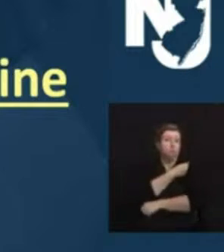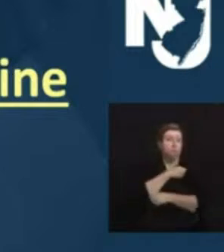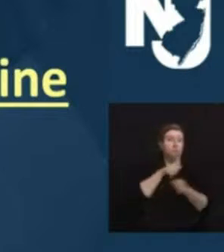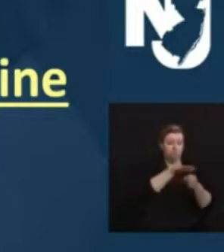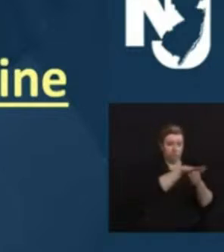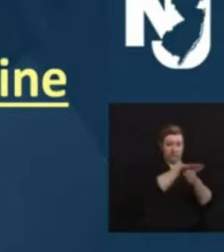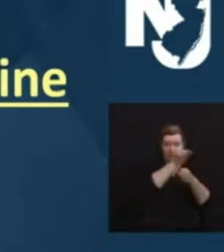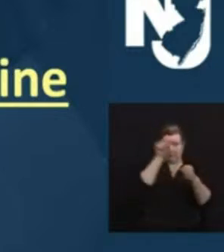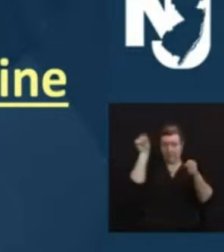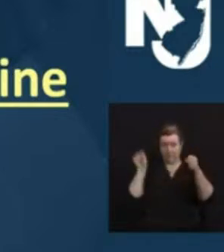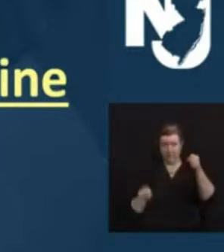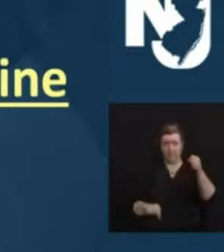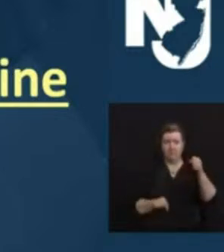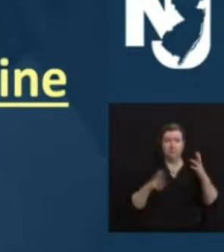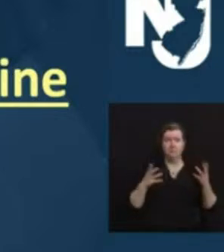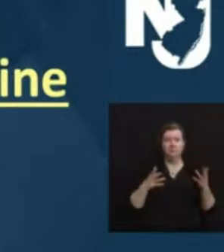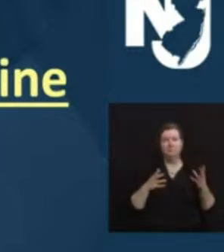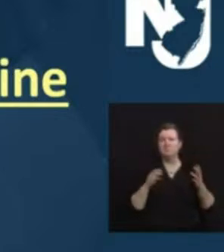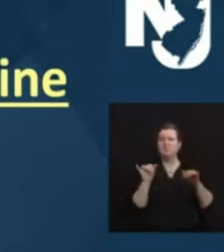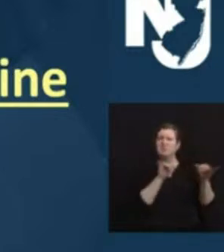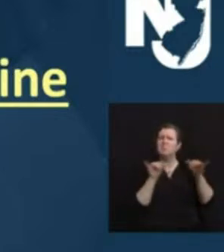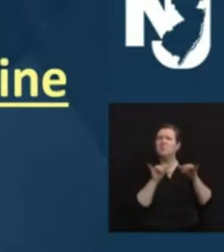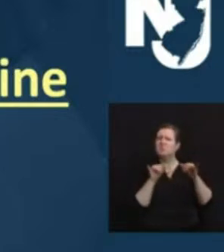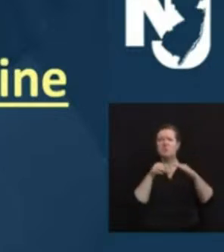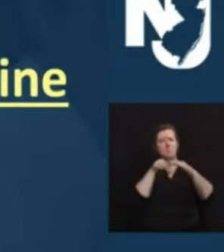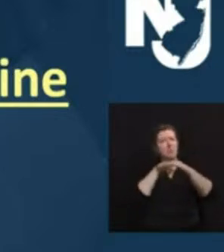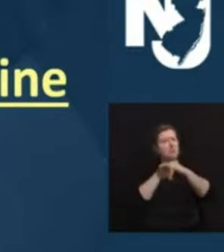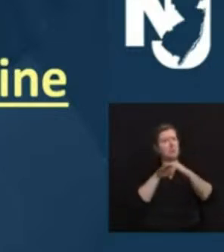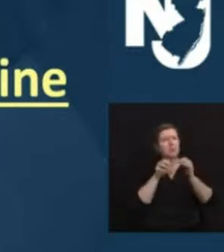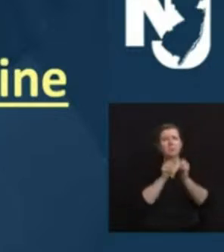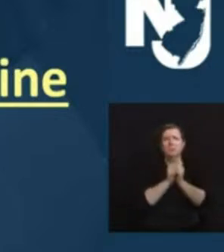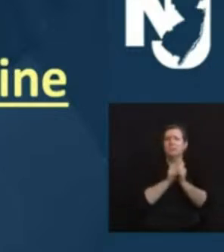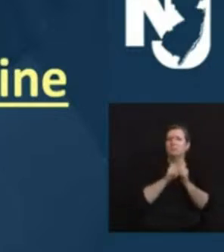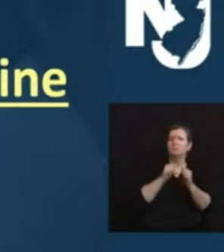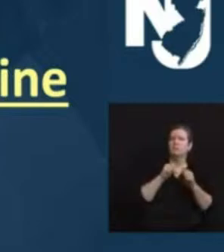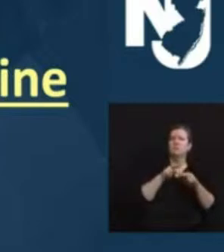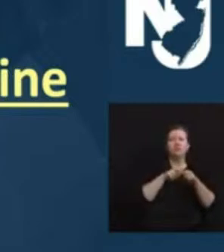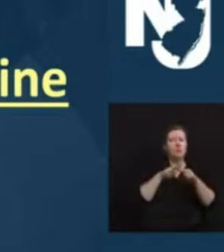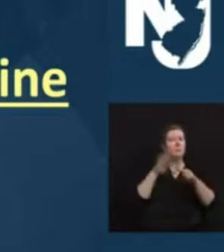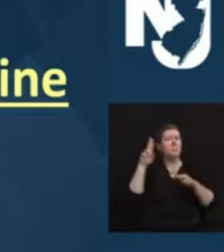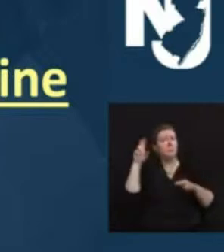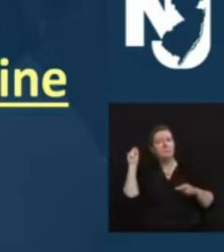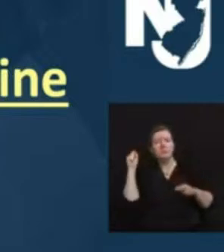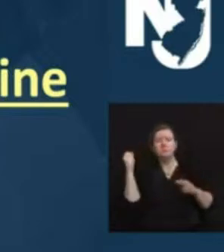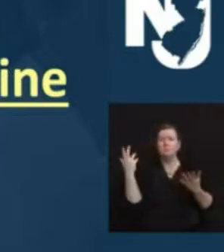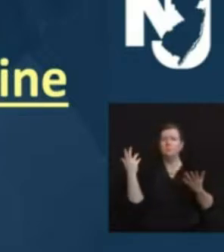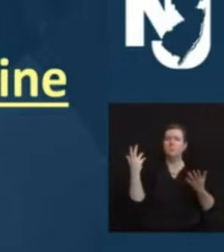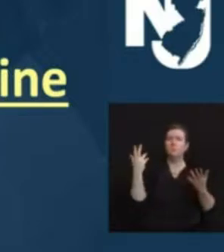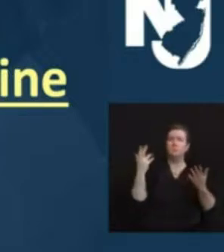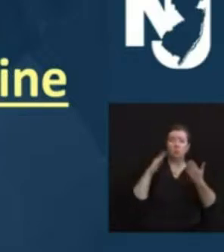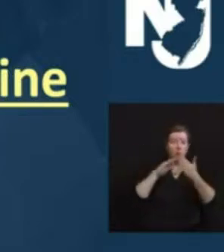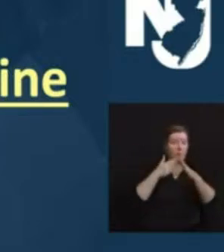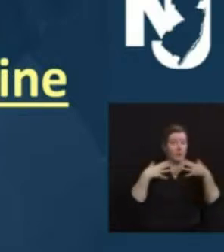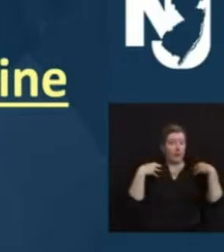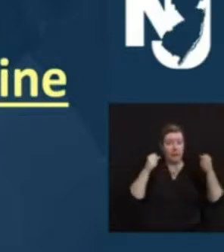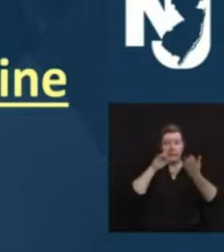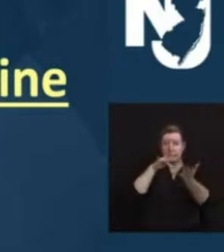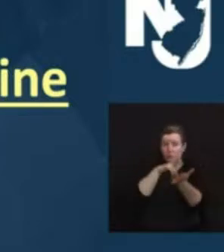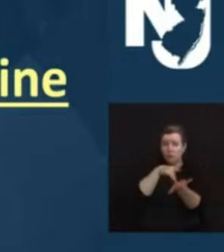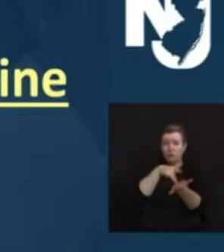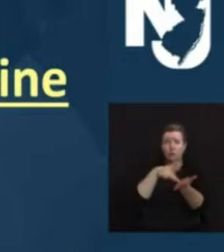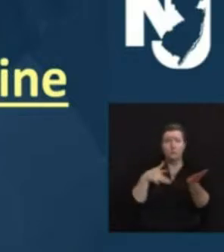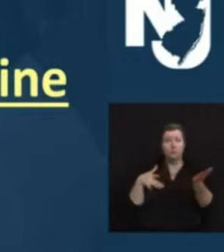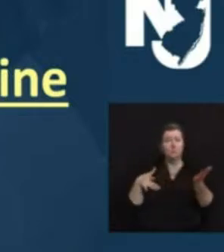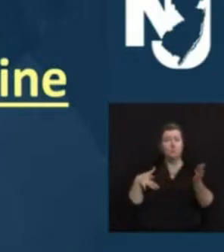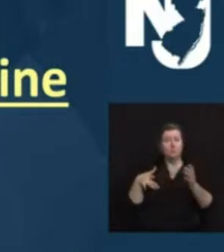covid19.nj.gov/vaccine are similarly accessible, and many are located within community health centers, which already are a cornerstone of their